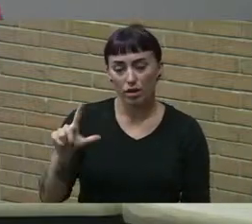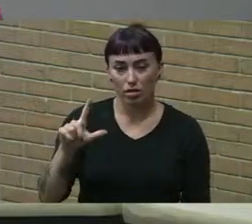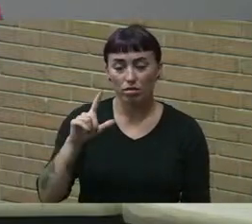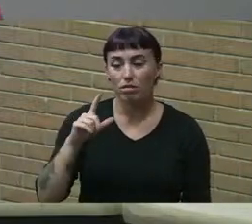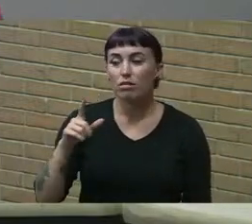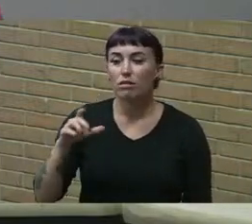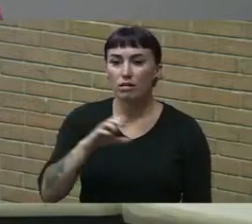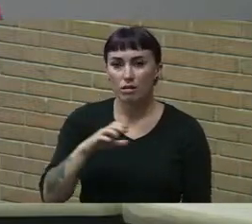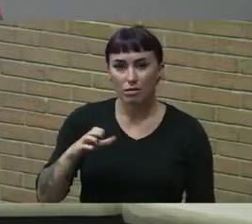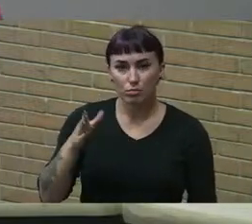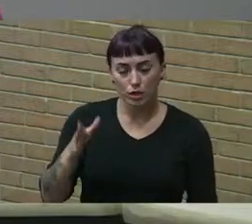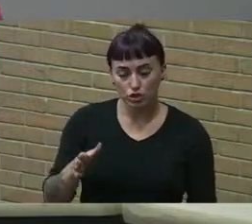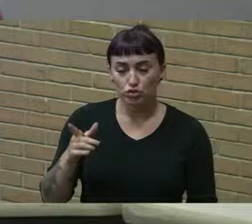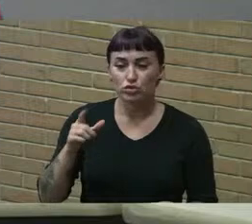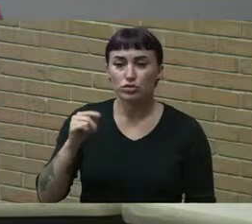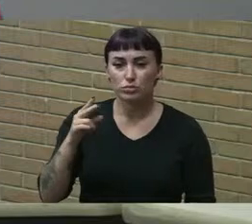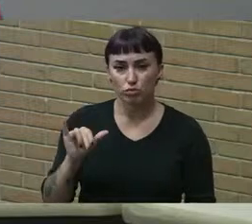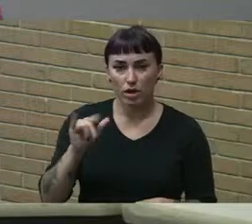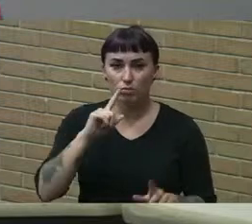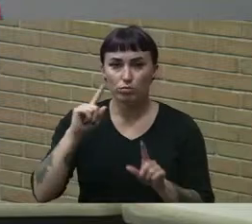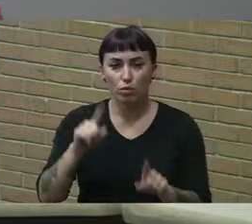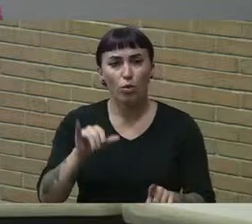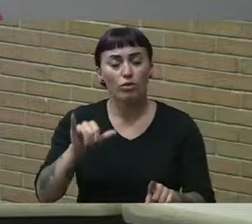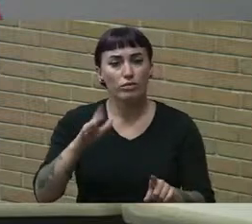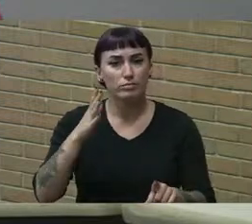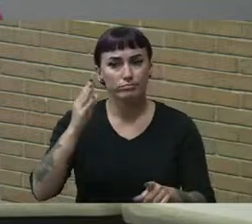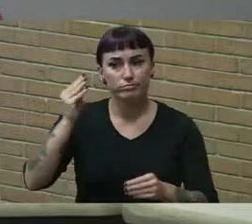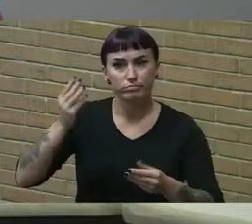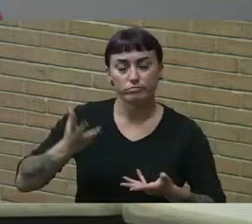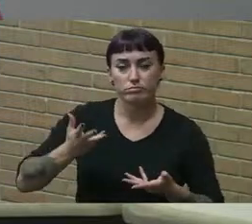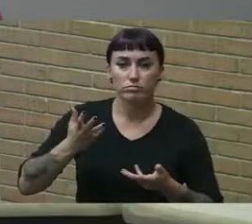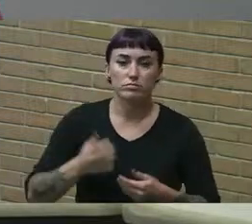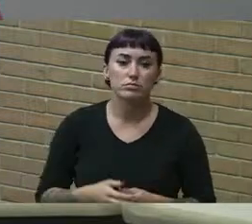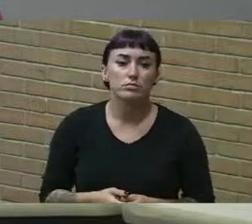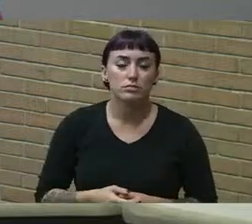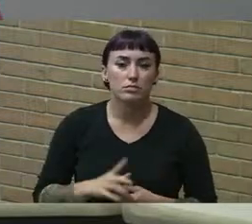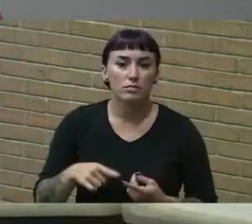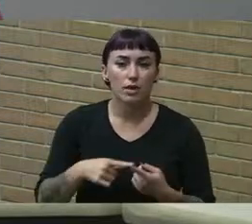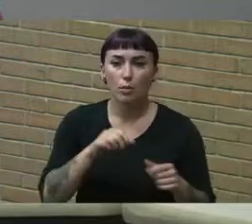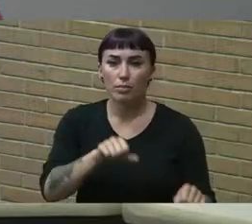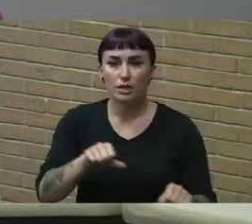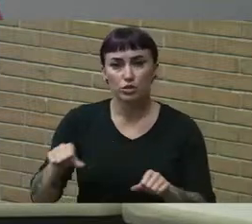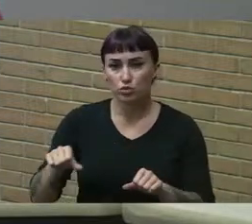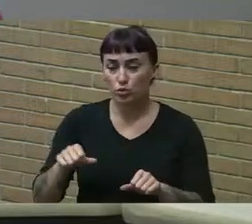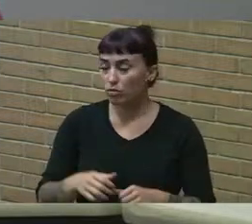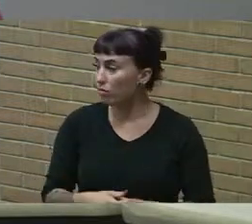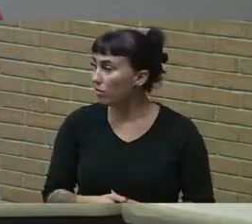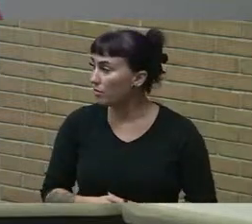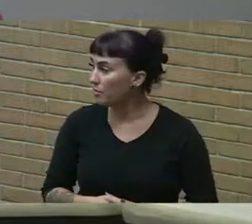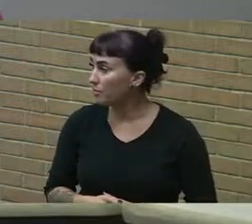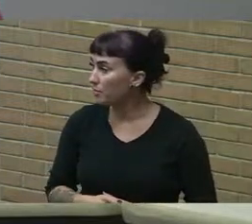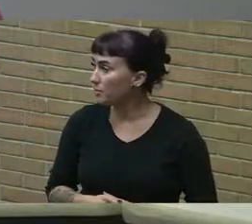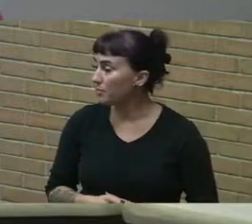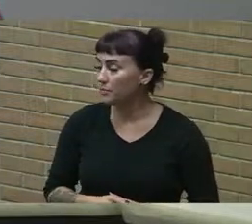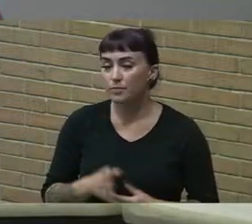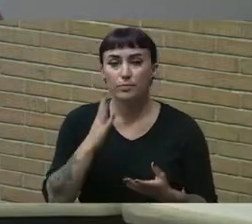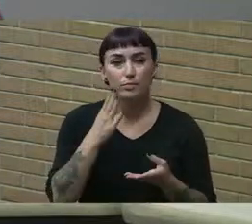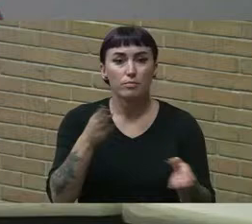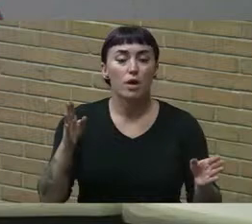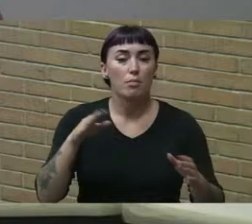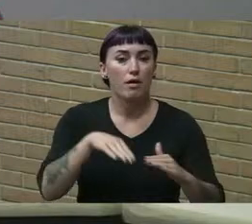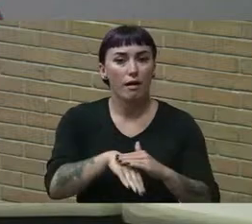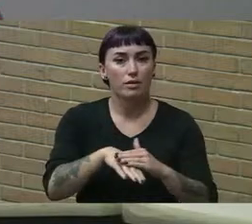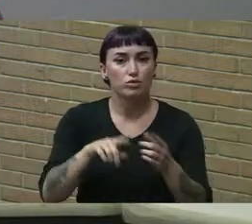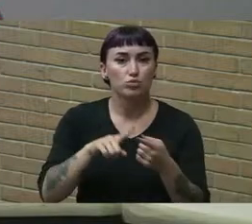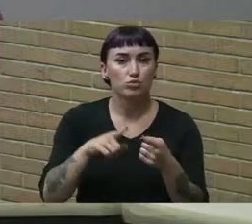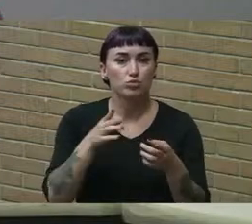Commissioner Sprague reported that he communicated with National Grid about potential disruption of public access to the